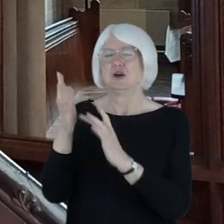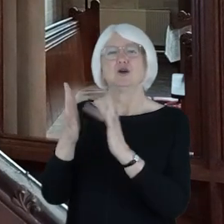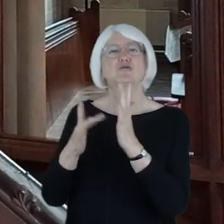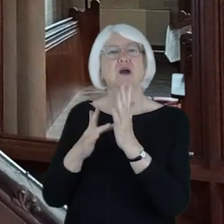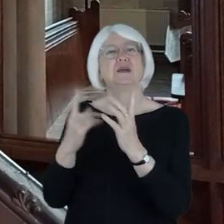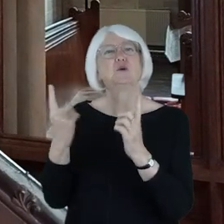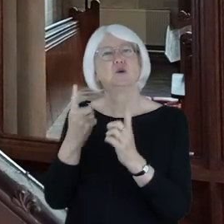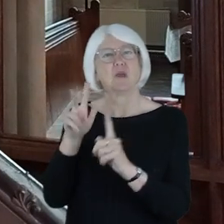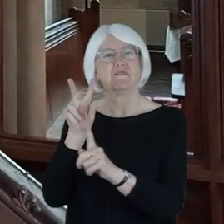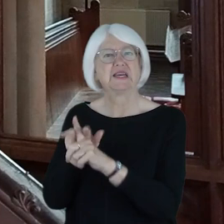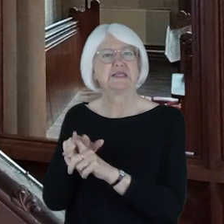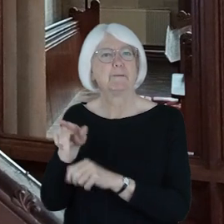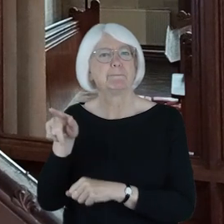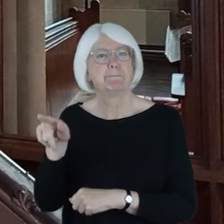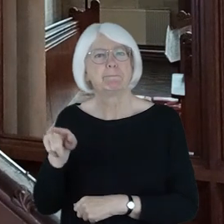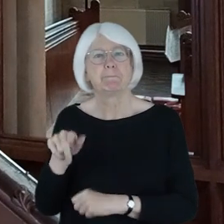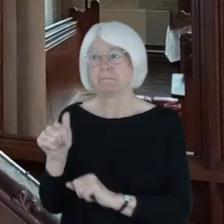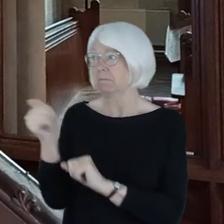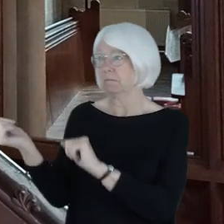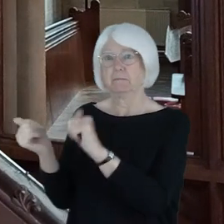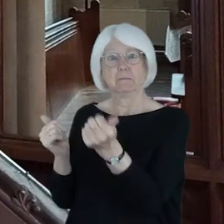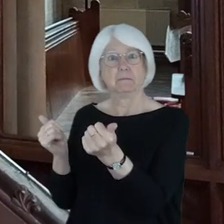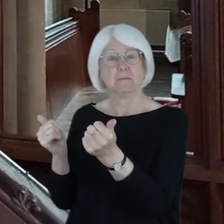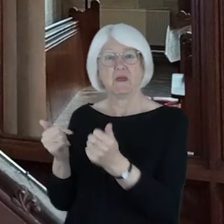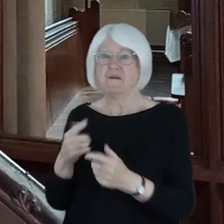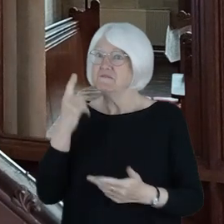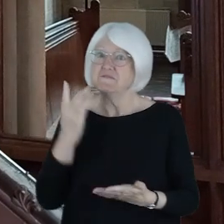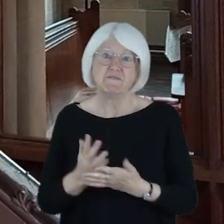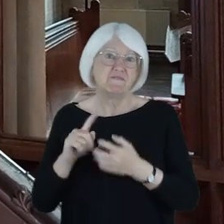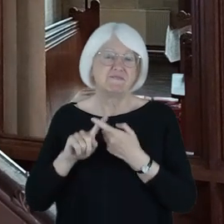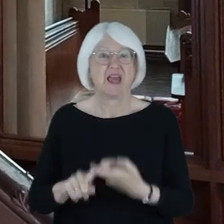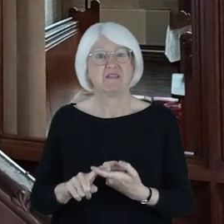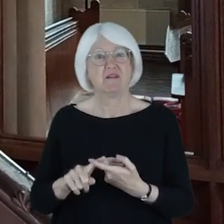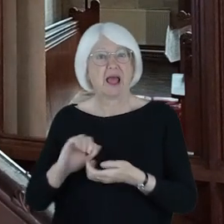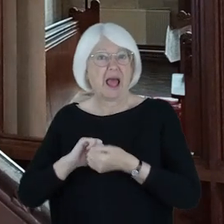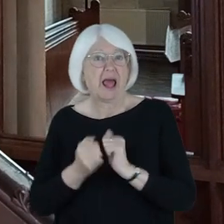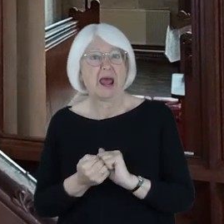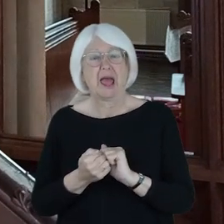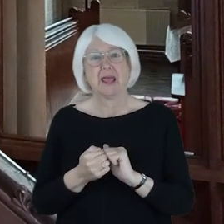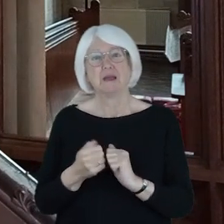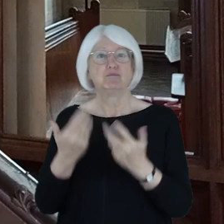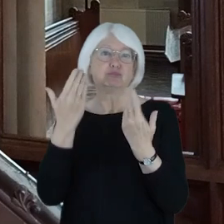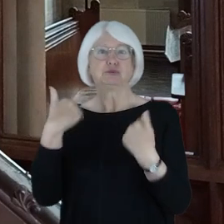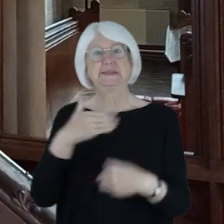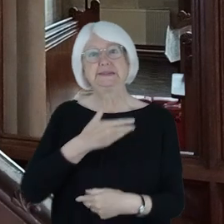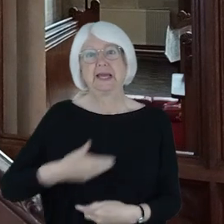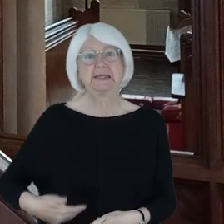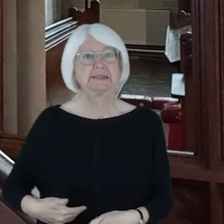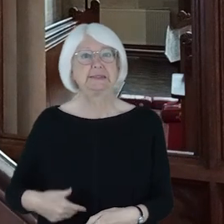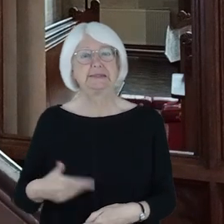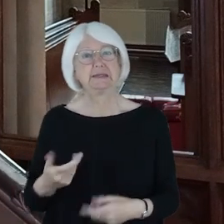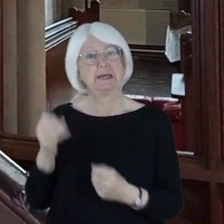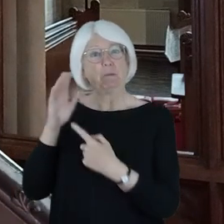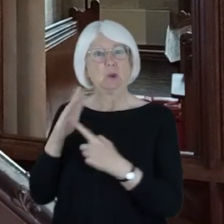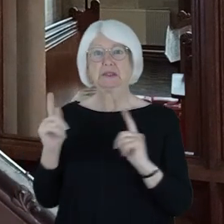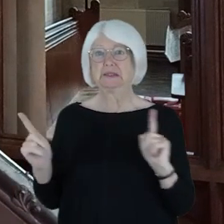victim. And next to him, no faithful ally, no king's consort, no princess, but a